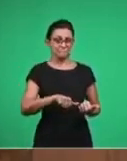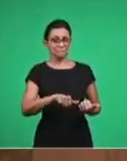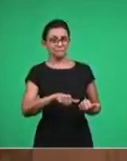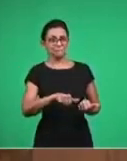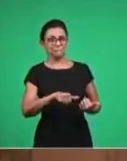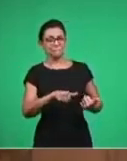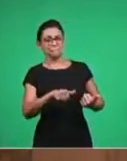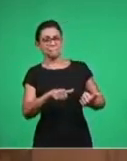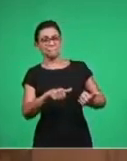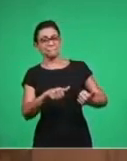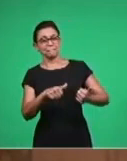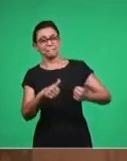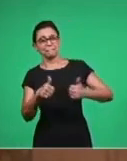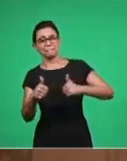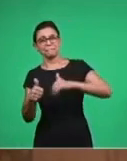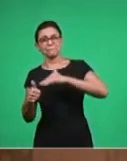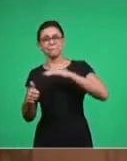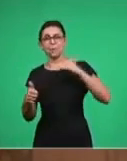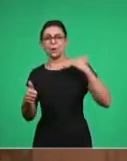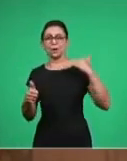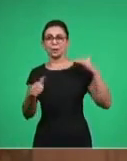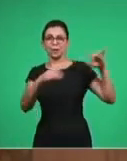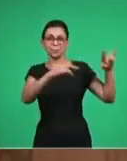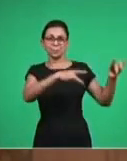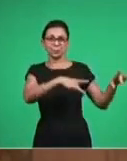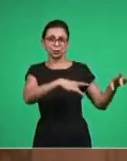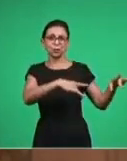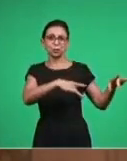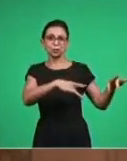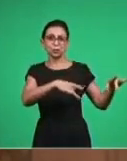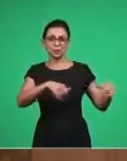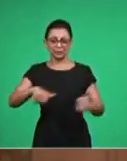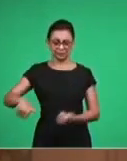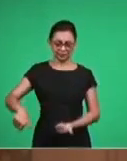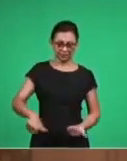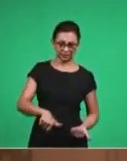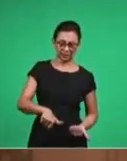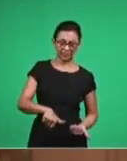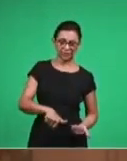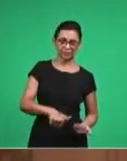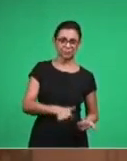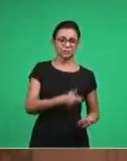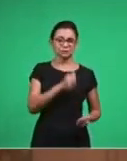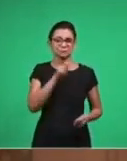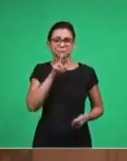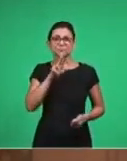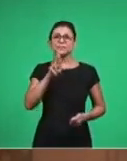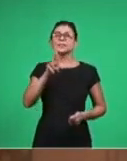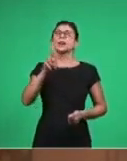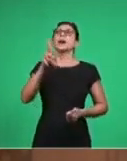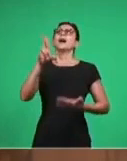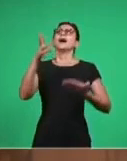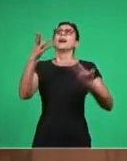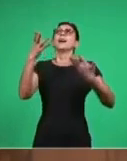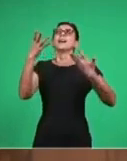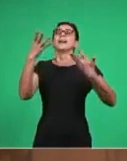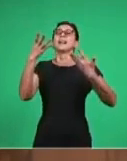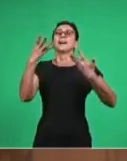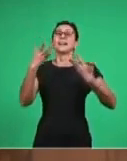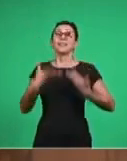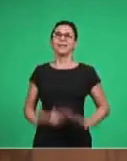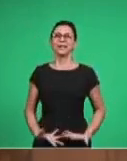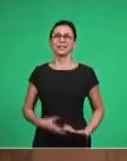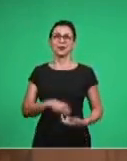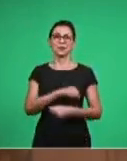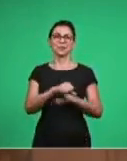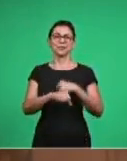when you come off and your life changes. This is what happened. This is what happened in this verse. It's new